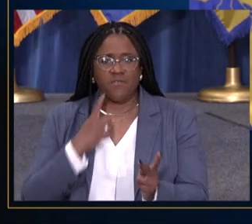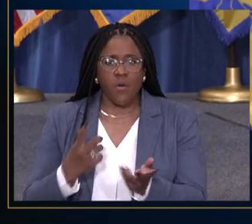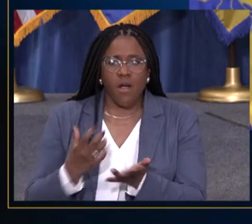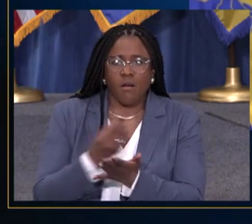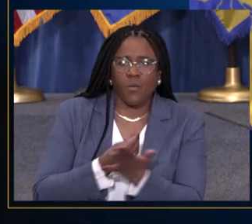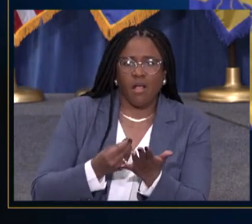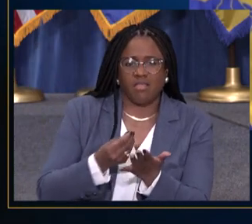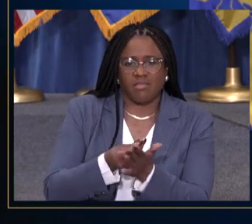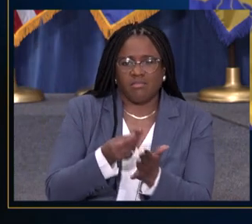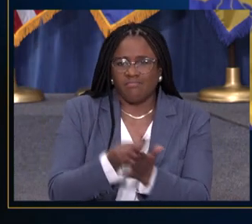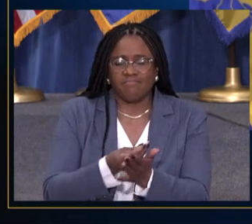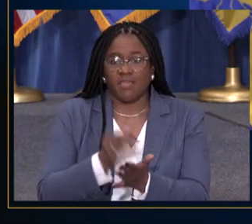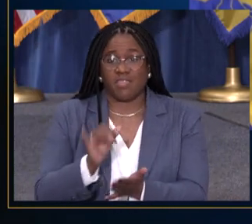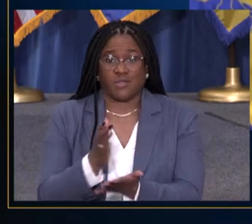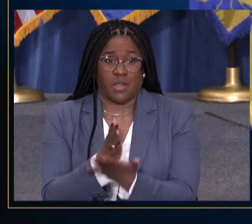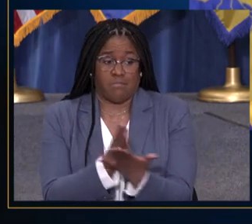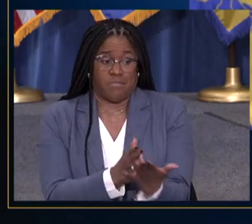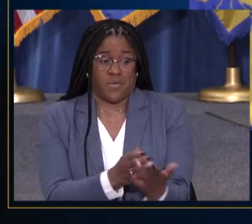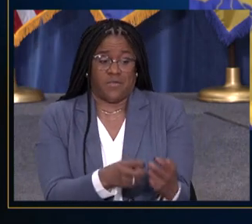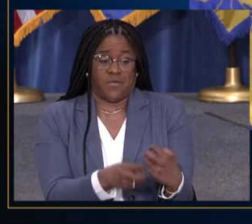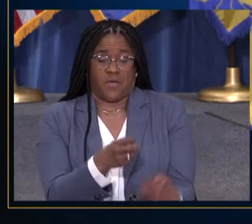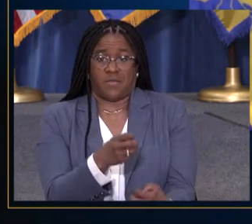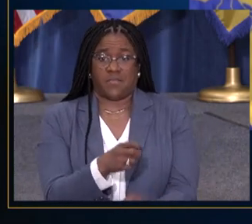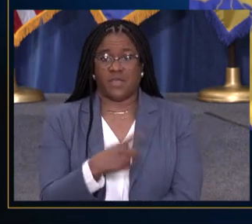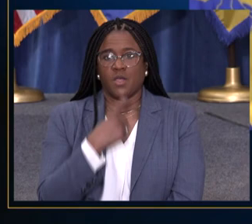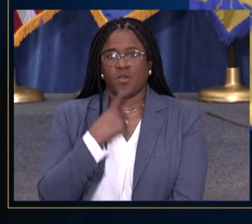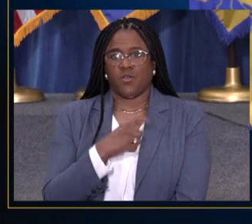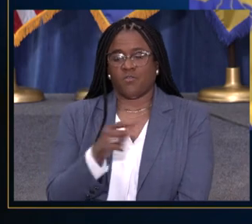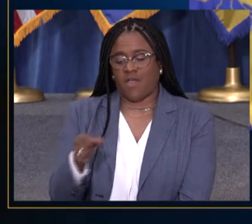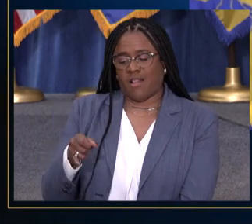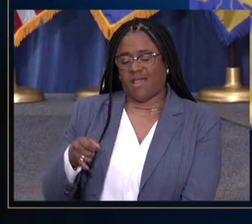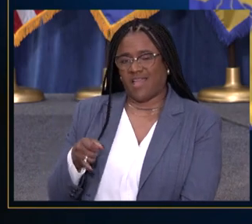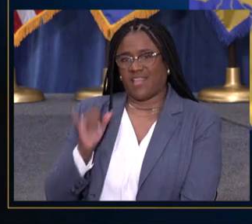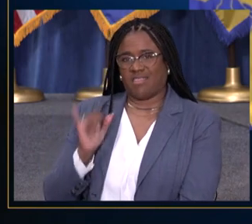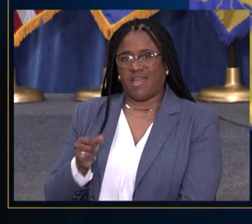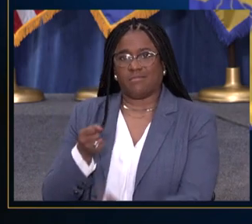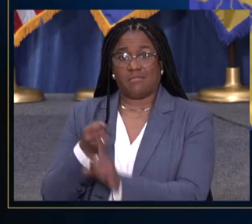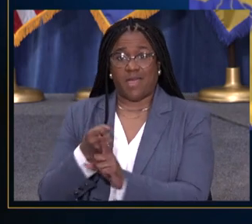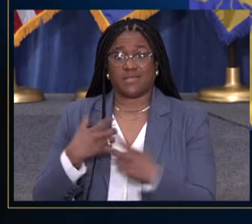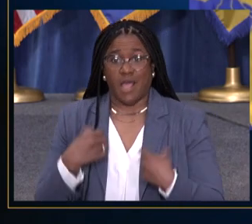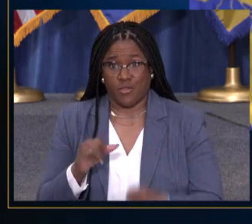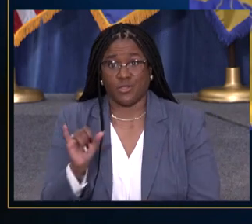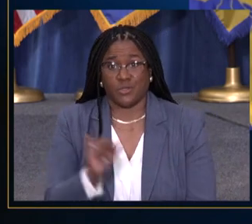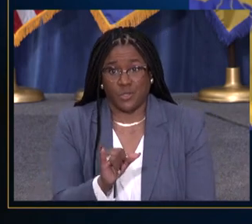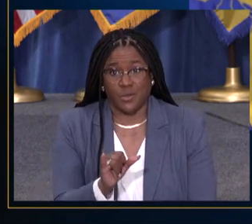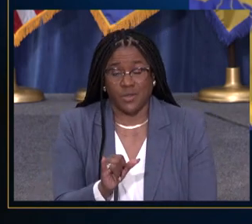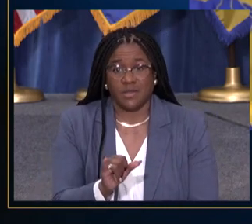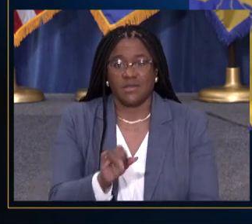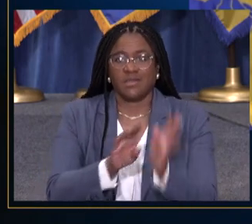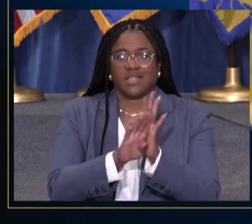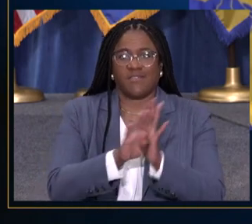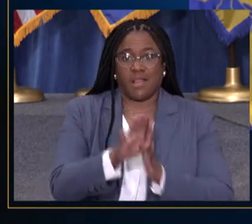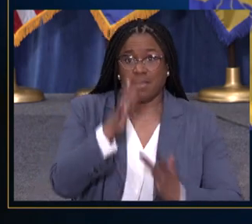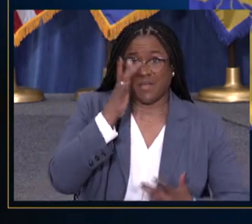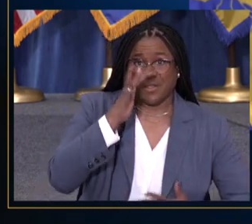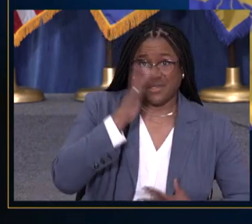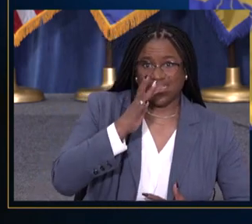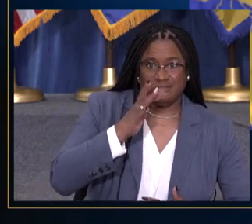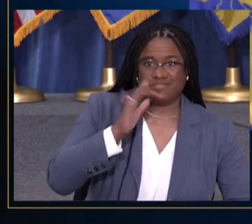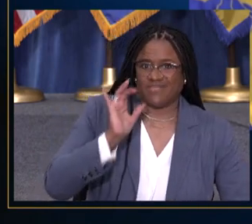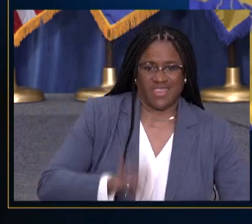is only a part of the problem, because redlining affects health too, from the development of illness